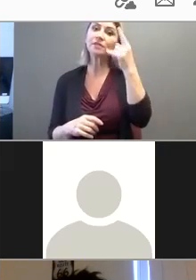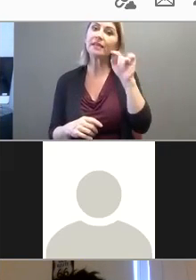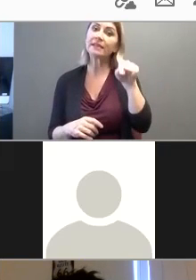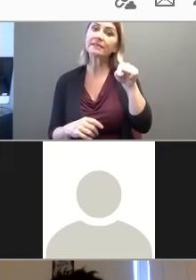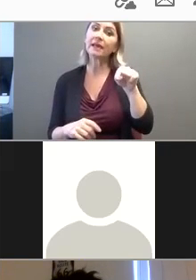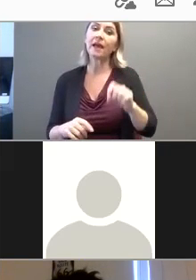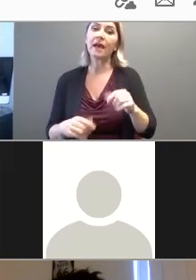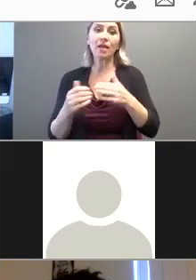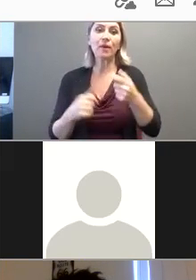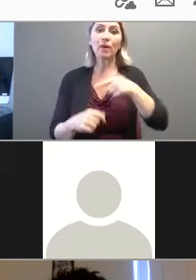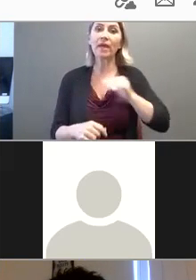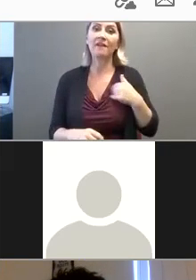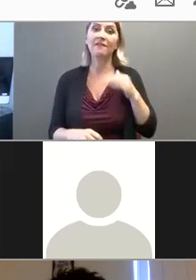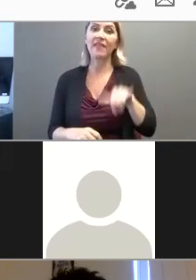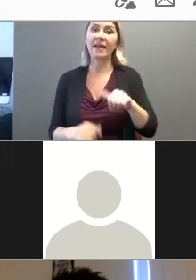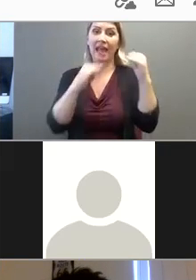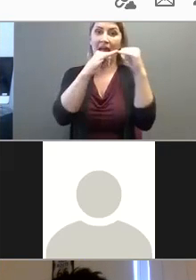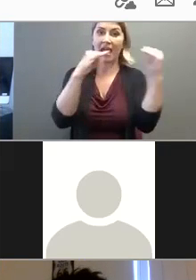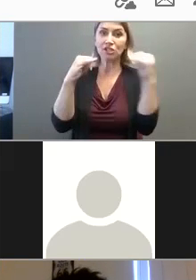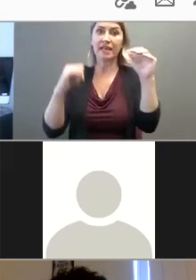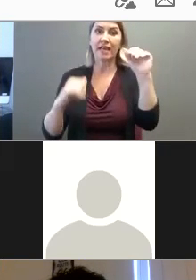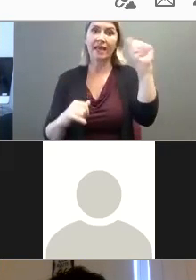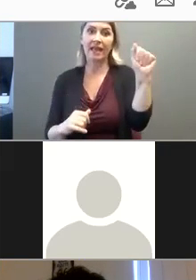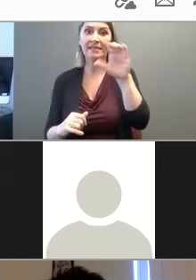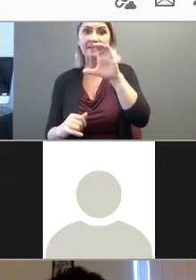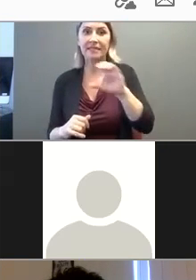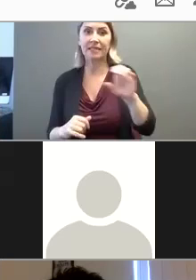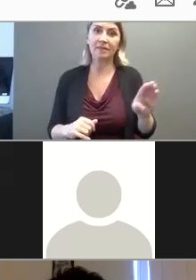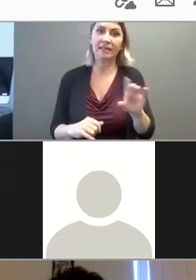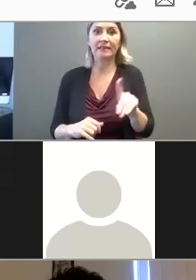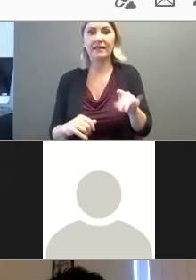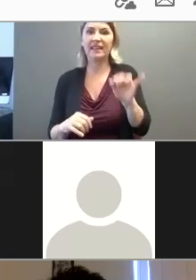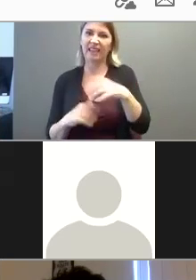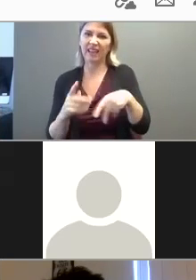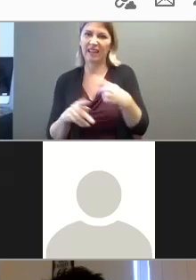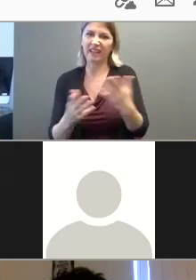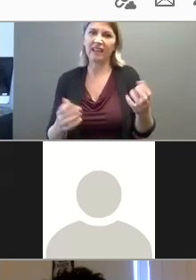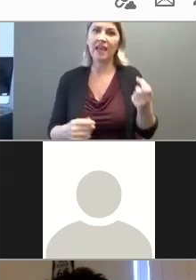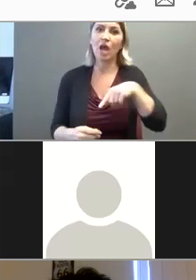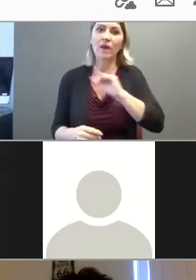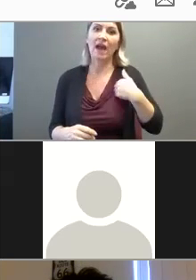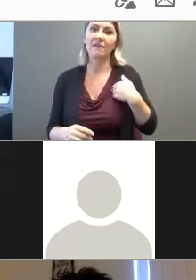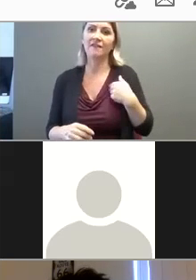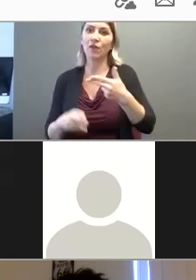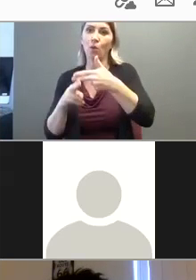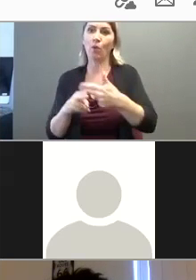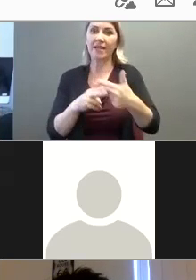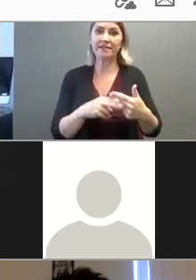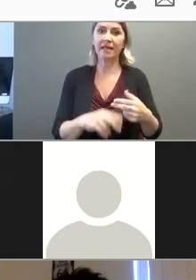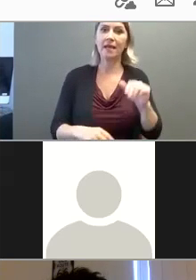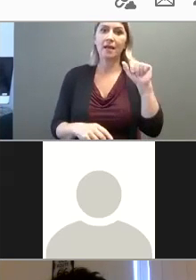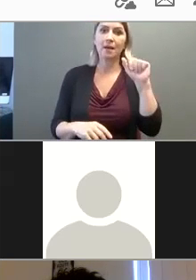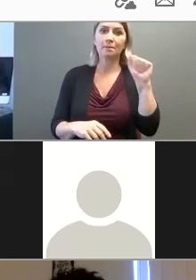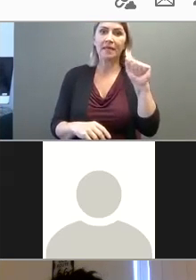okay. So we have this set of edges here, A to C, C to B, and so on. And we have these edge weights where B to C is